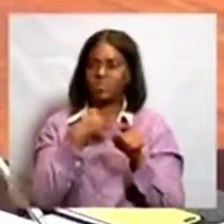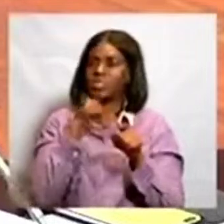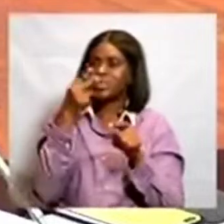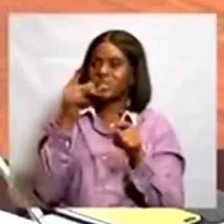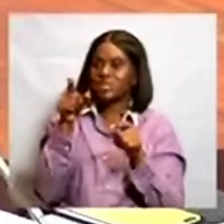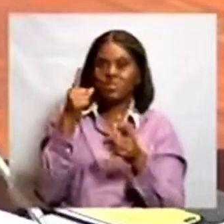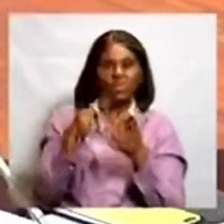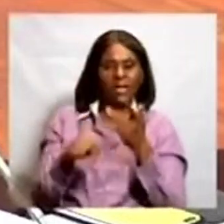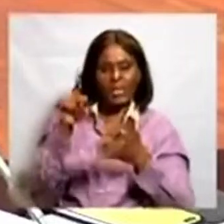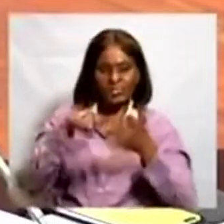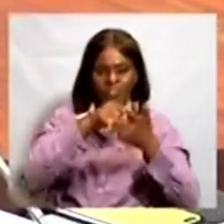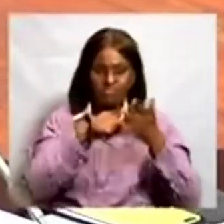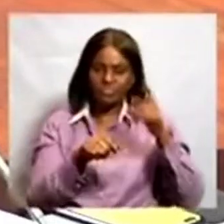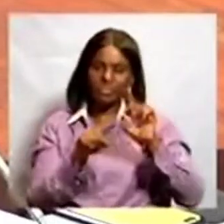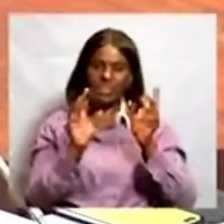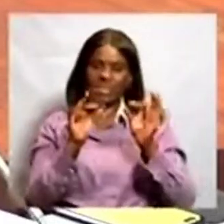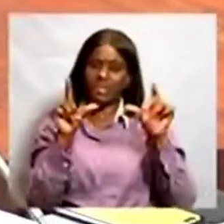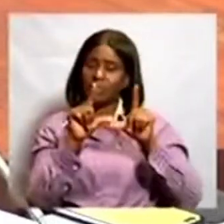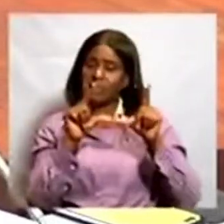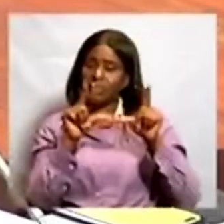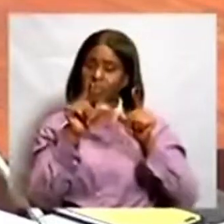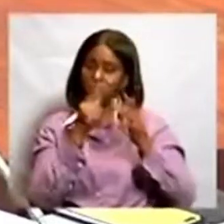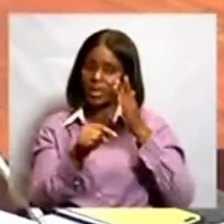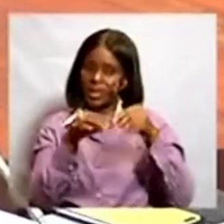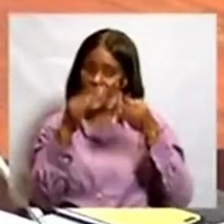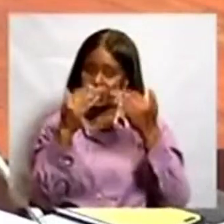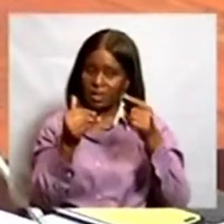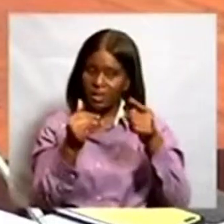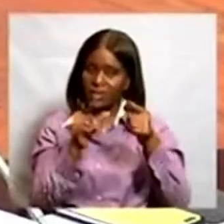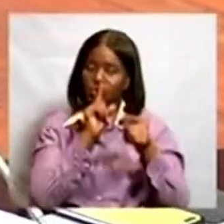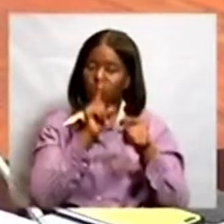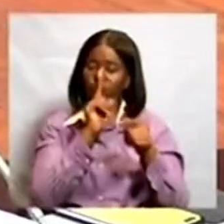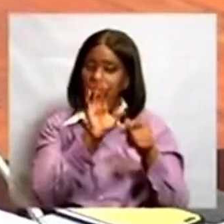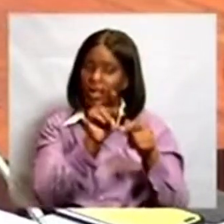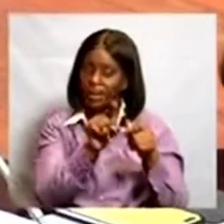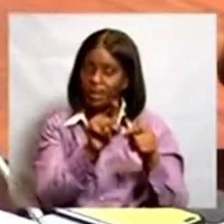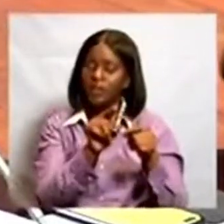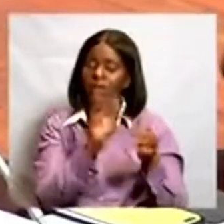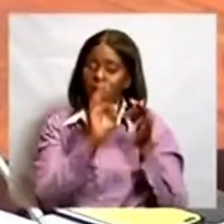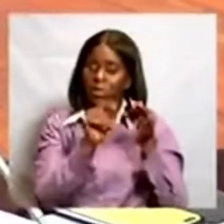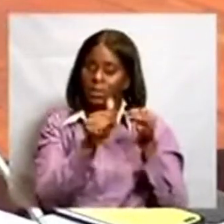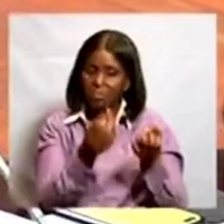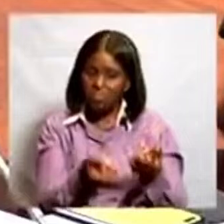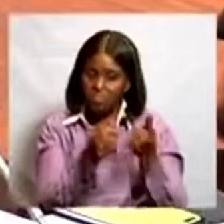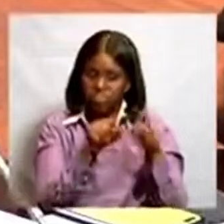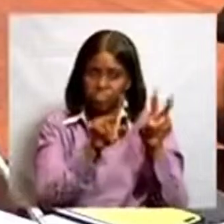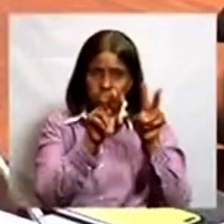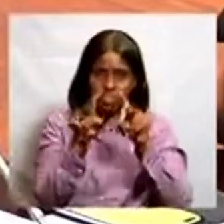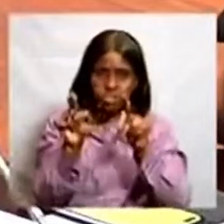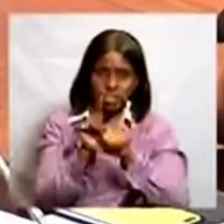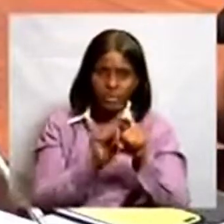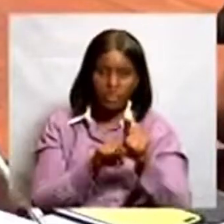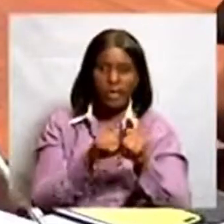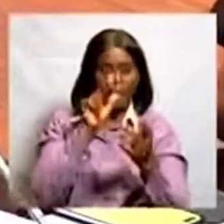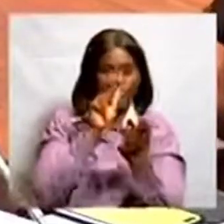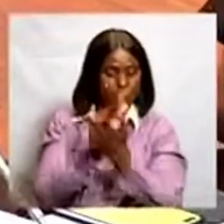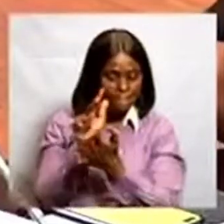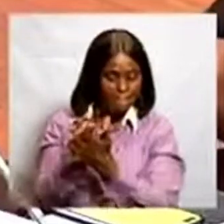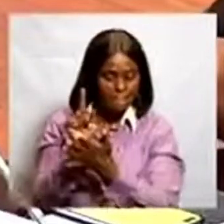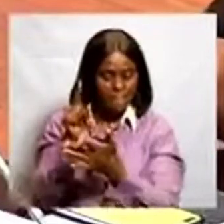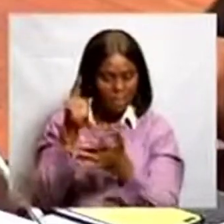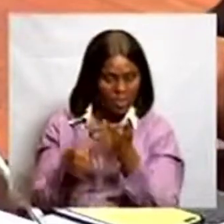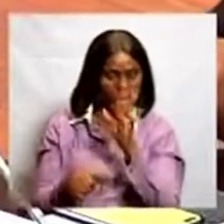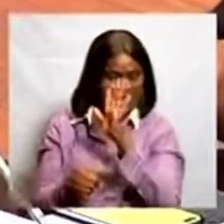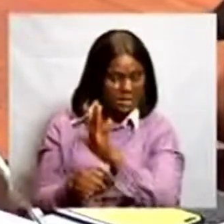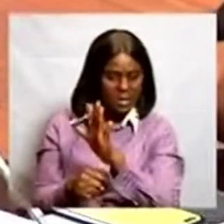should be deregistered. If the license that is given is genuinely done, if they went there, inspected, and approved that this is what